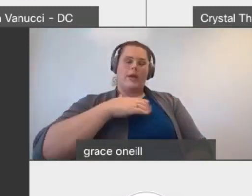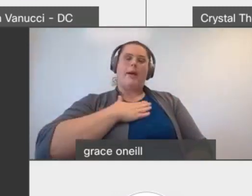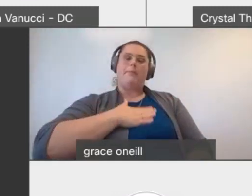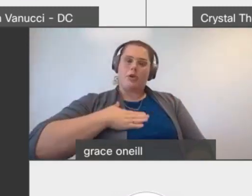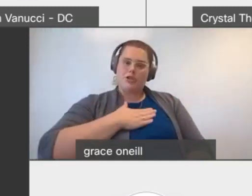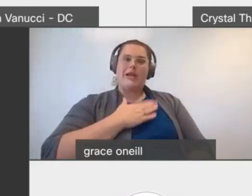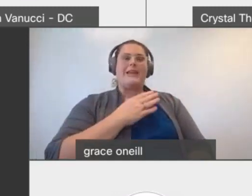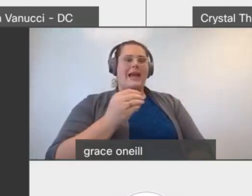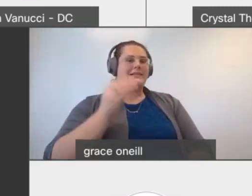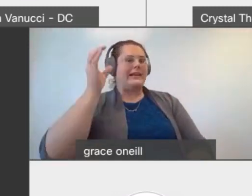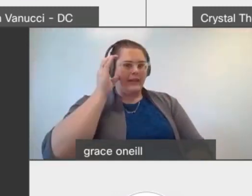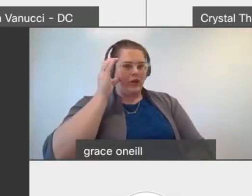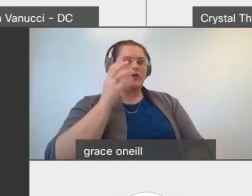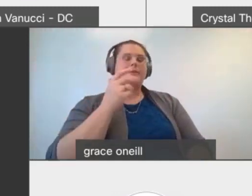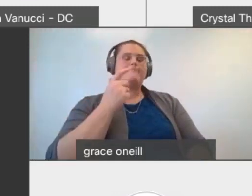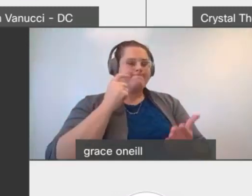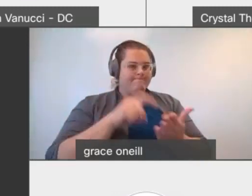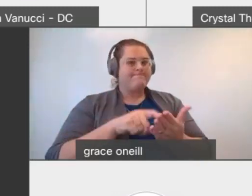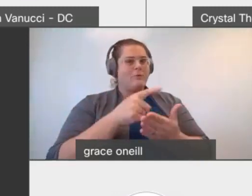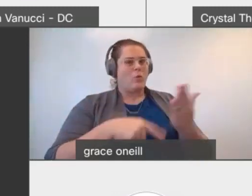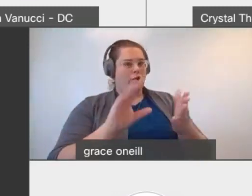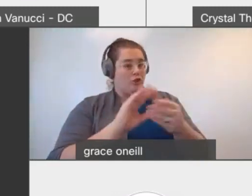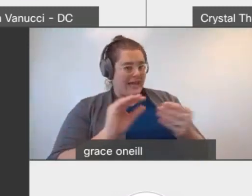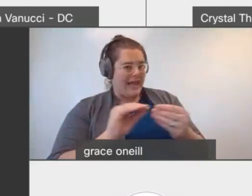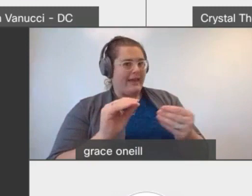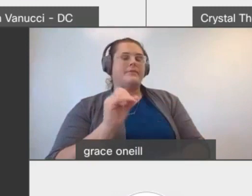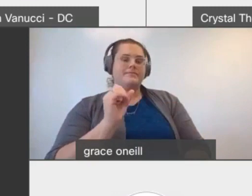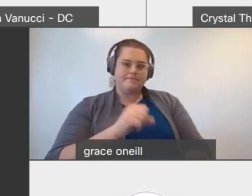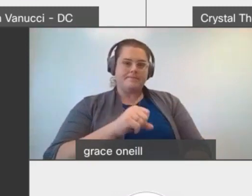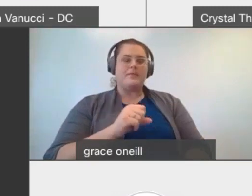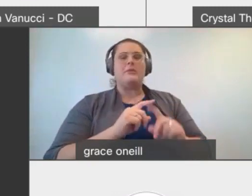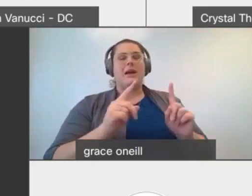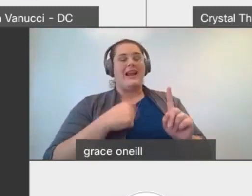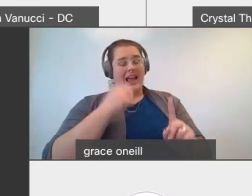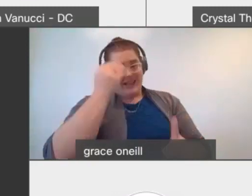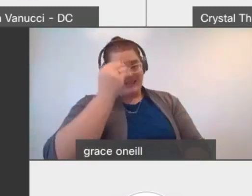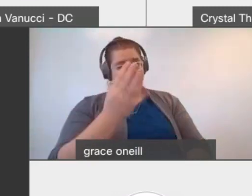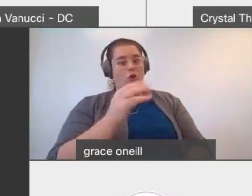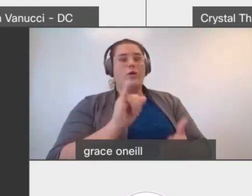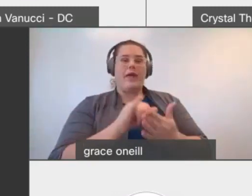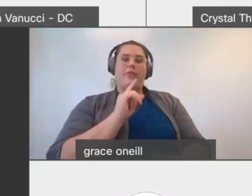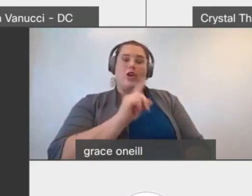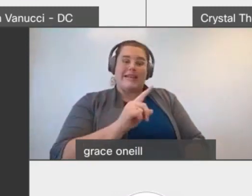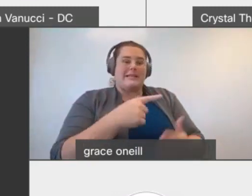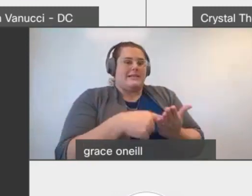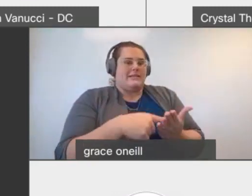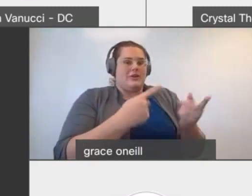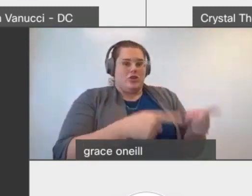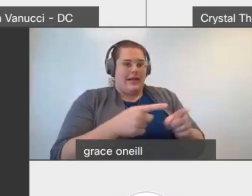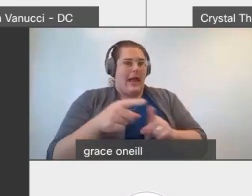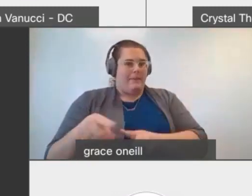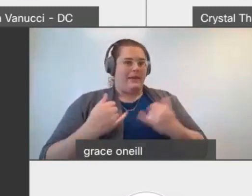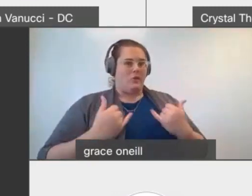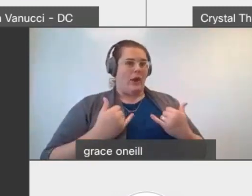validate and hear what you're saying. And what I can tell you is that there are discussions about